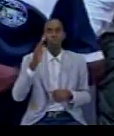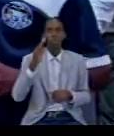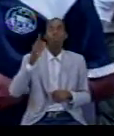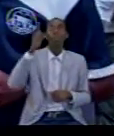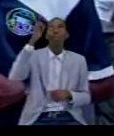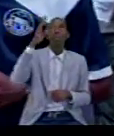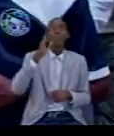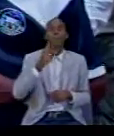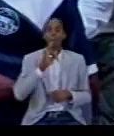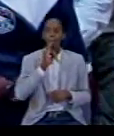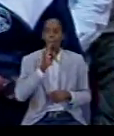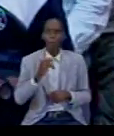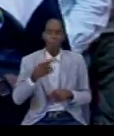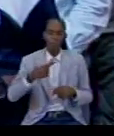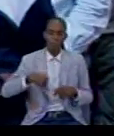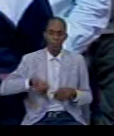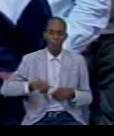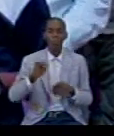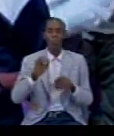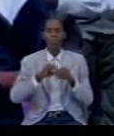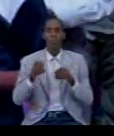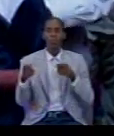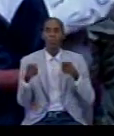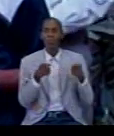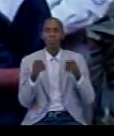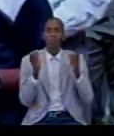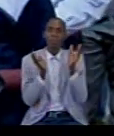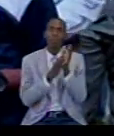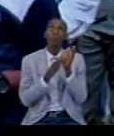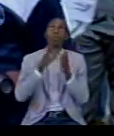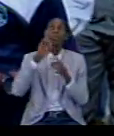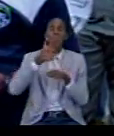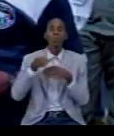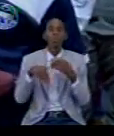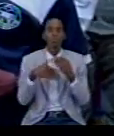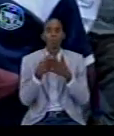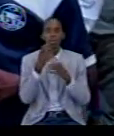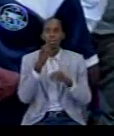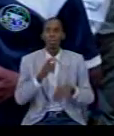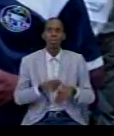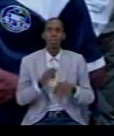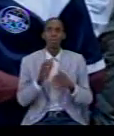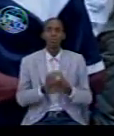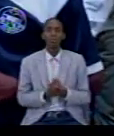is still in charge. Praise him all the time.